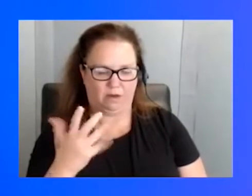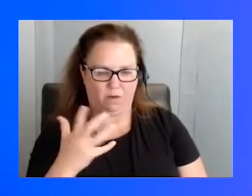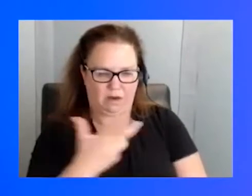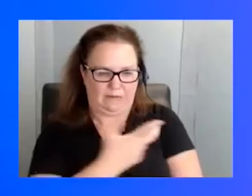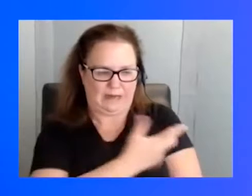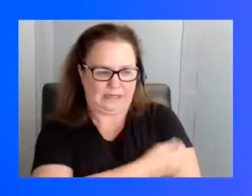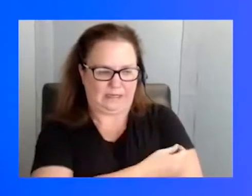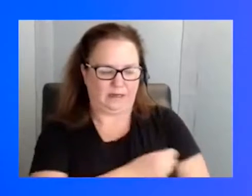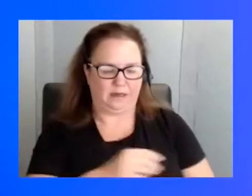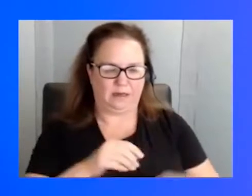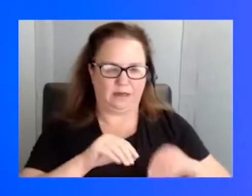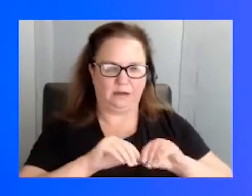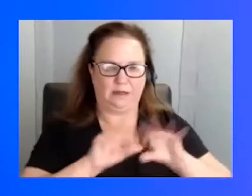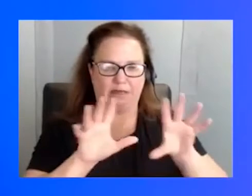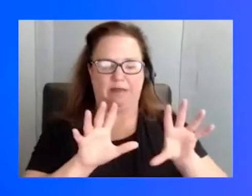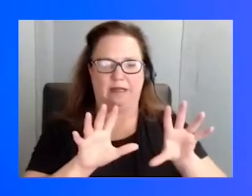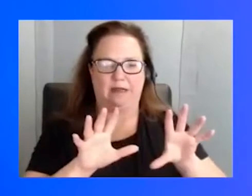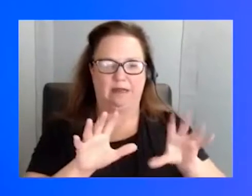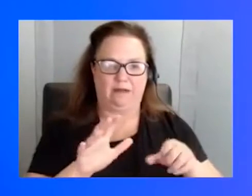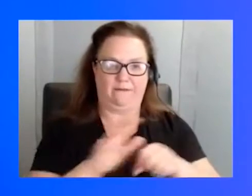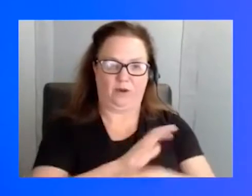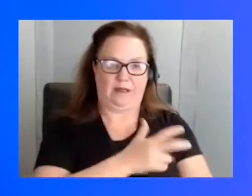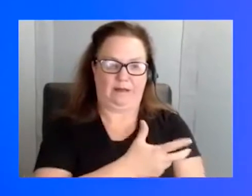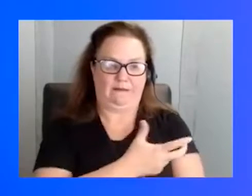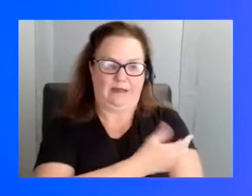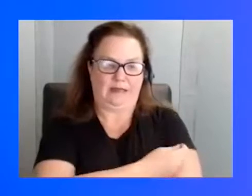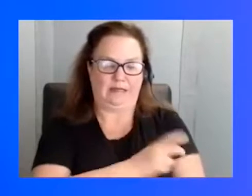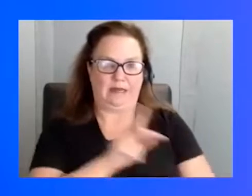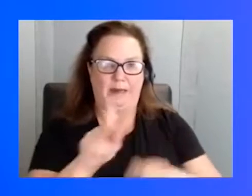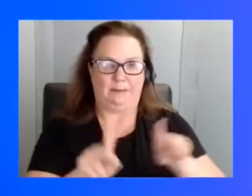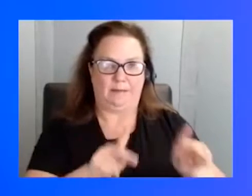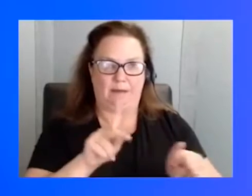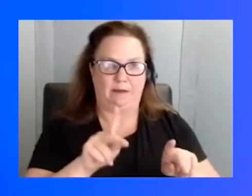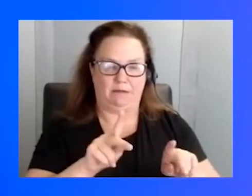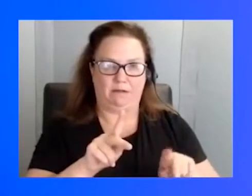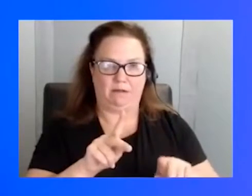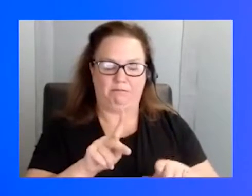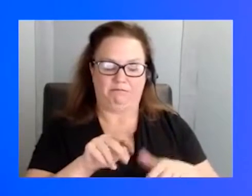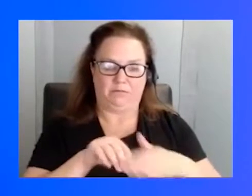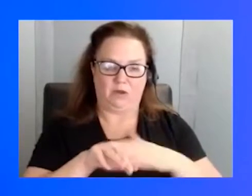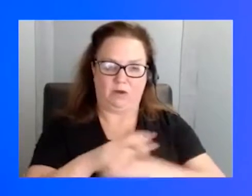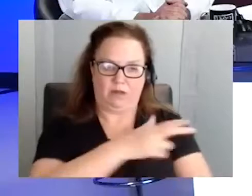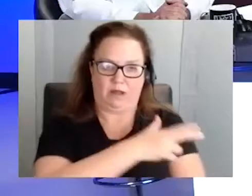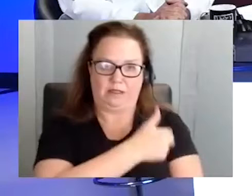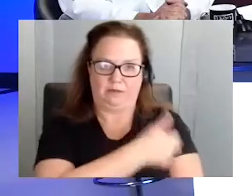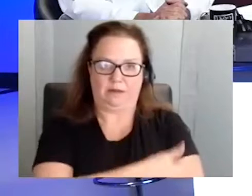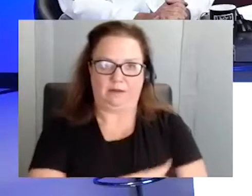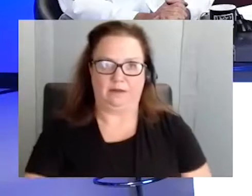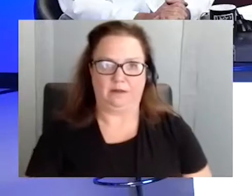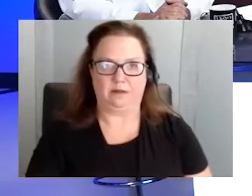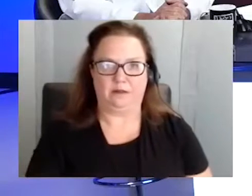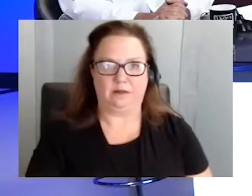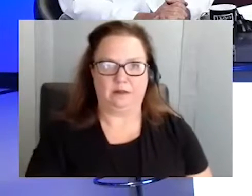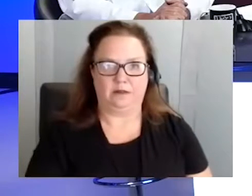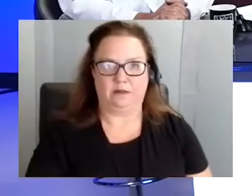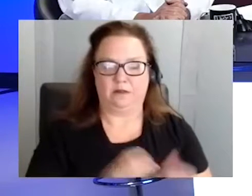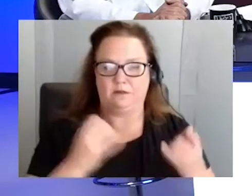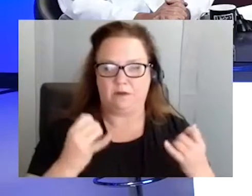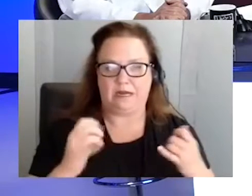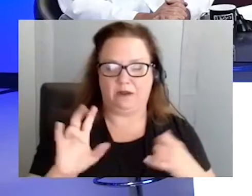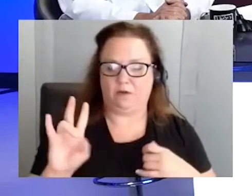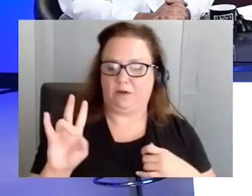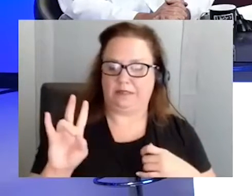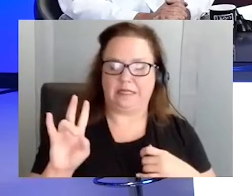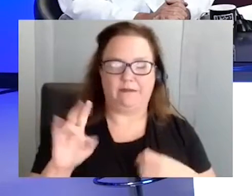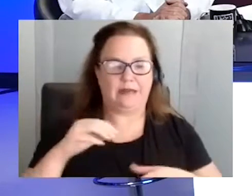Please clear this up. Can fully vaccinated people end up in the hospital? Yes. Sick. Yes. So right now we have 7 inpatients who